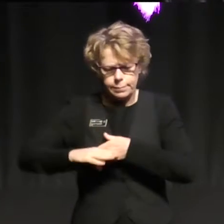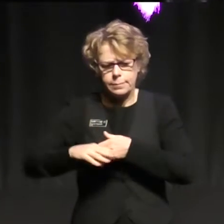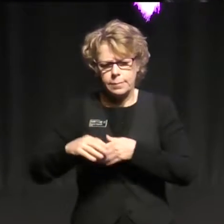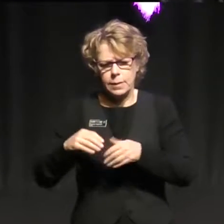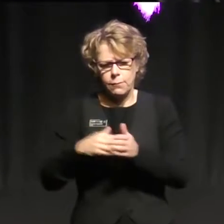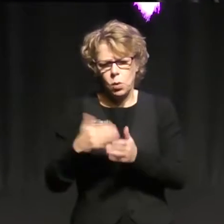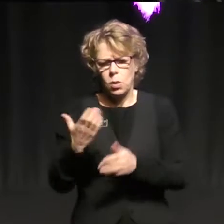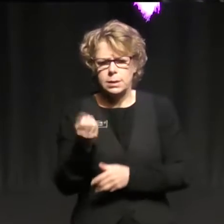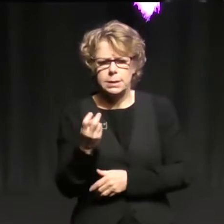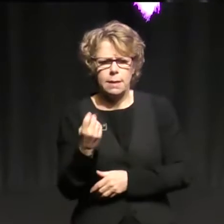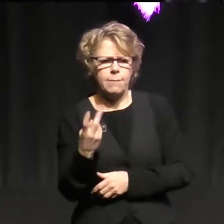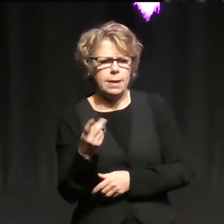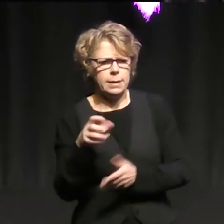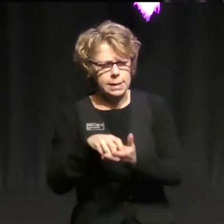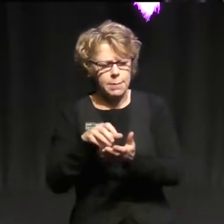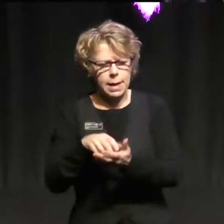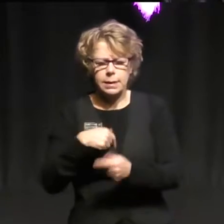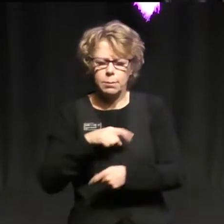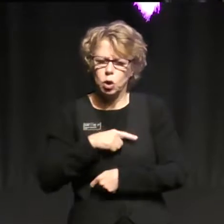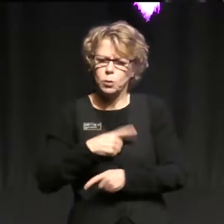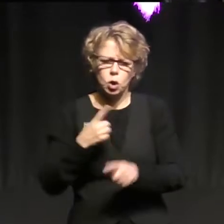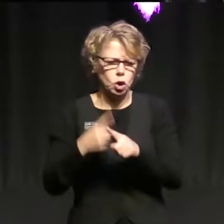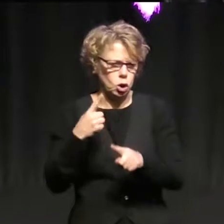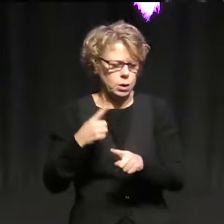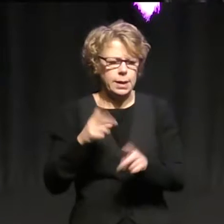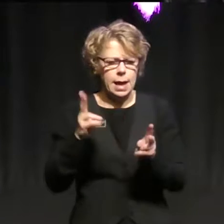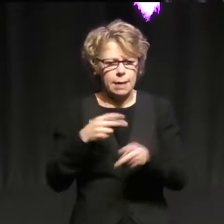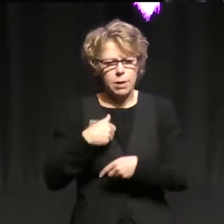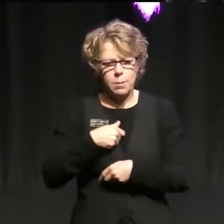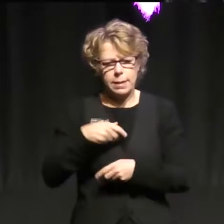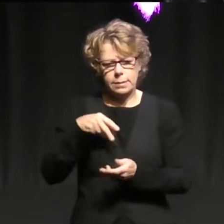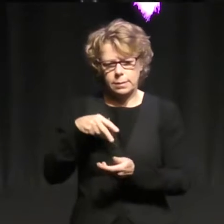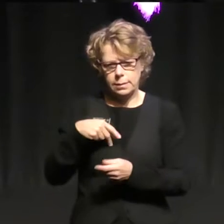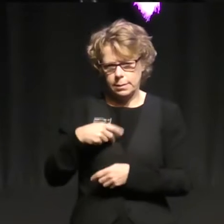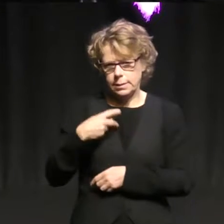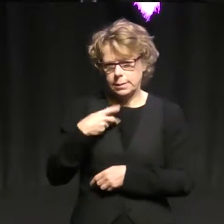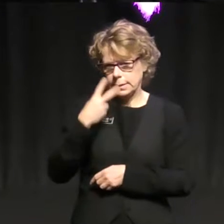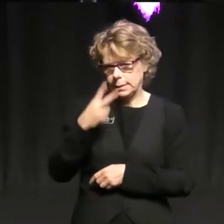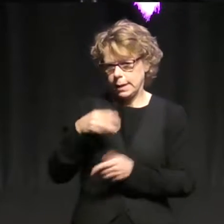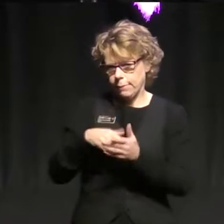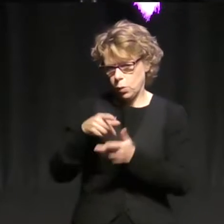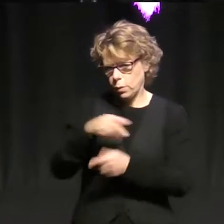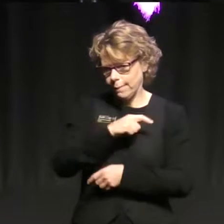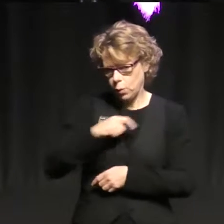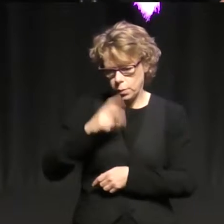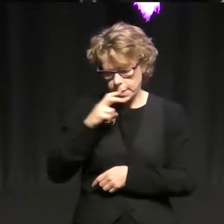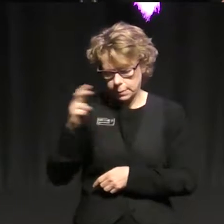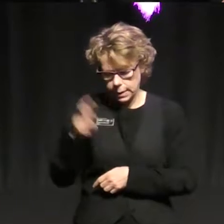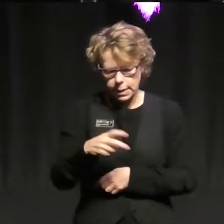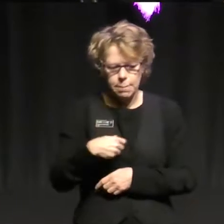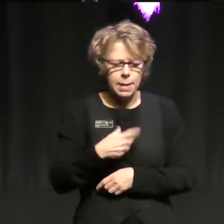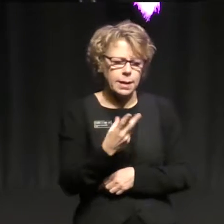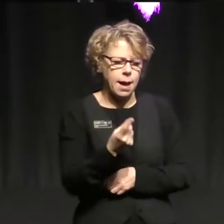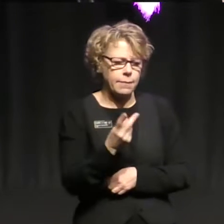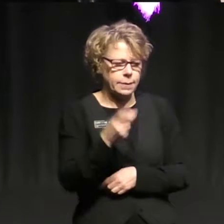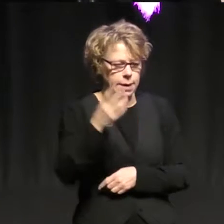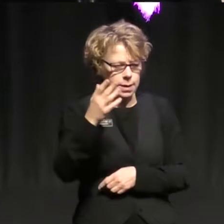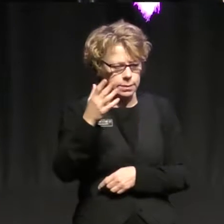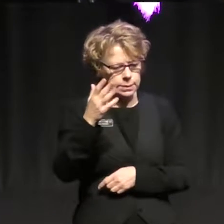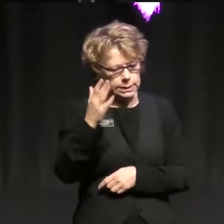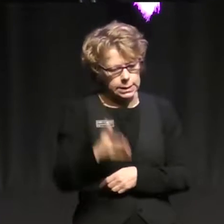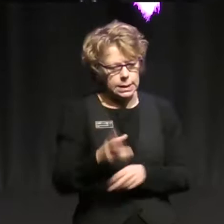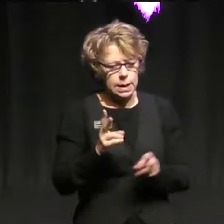obvious, at least from outside, and I'm sure from inside. On the other hand, I would say that